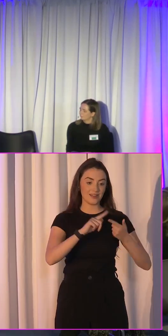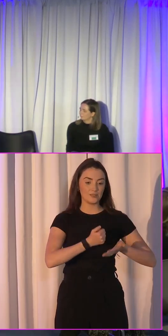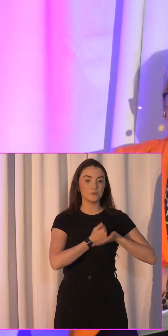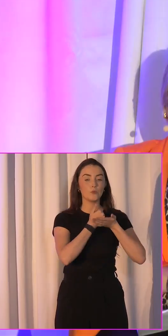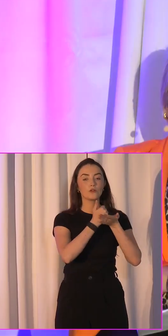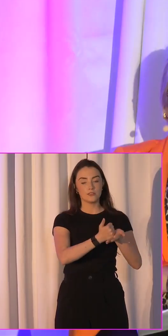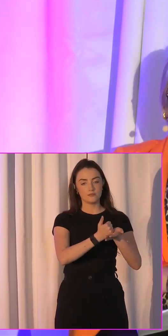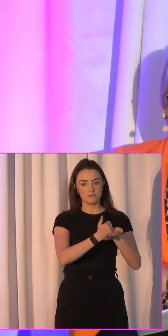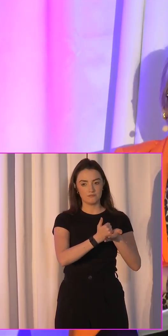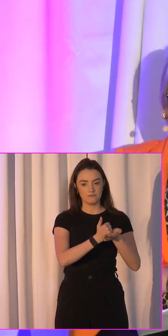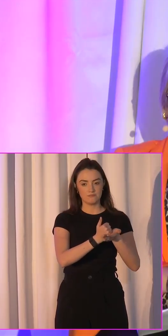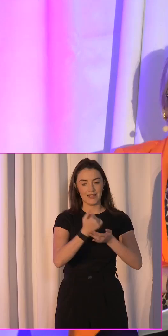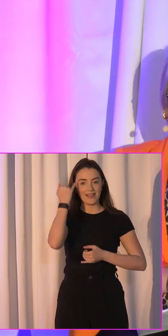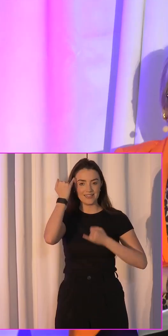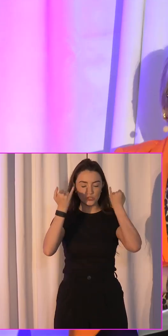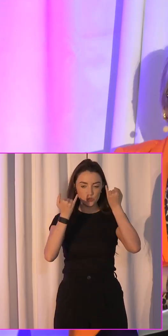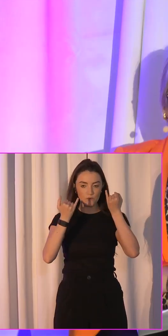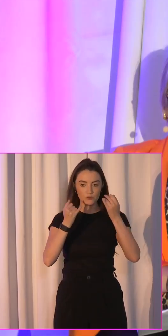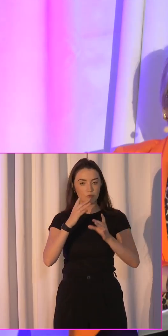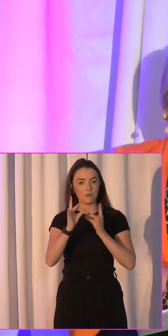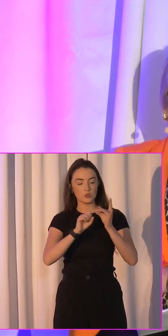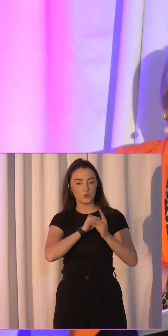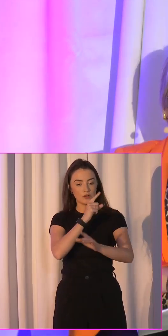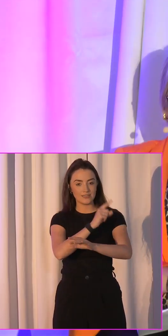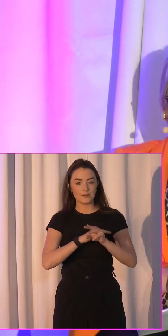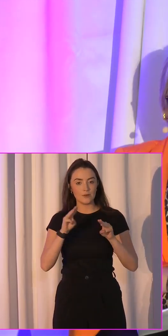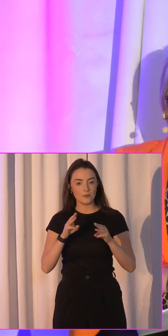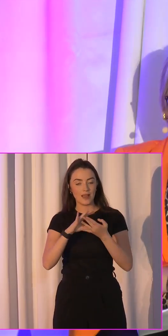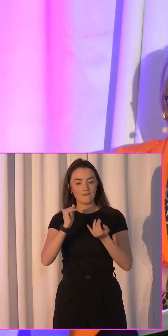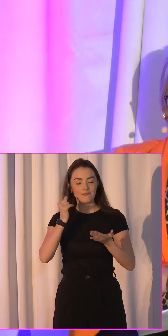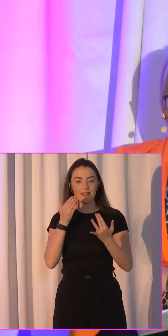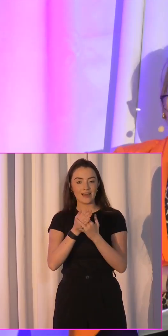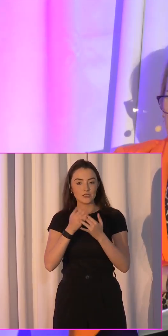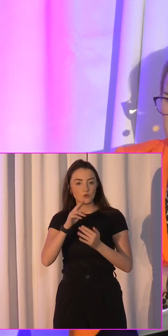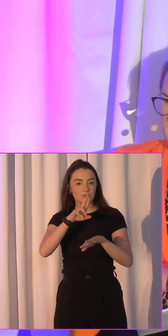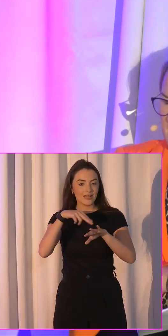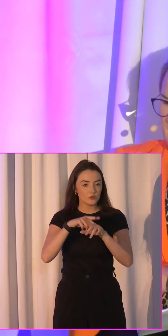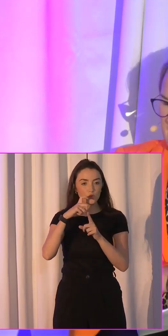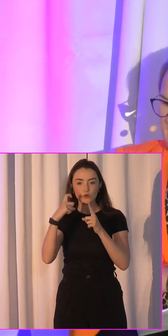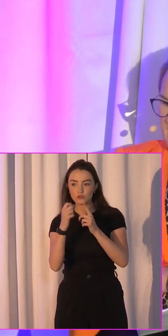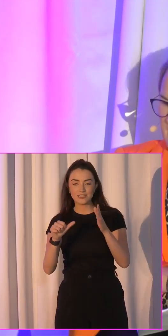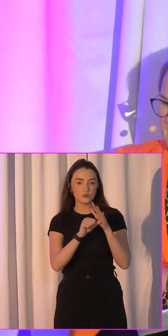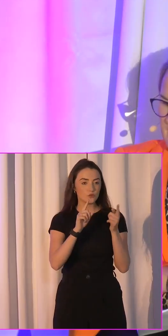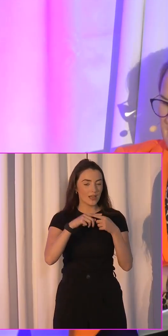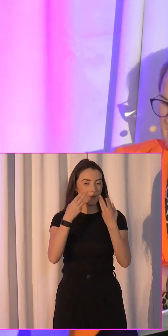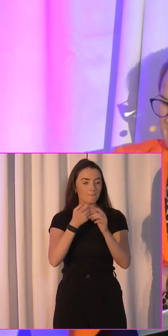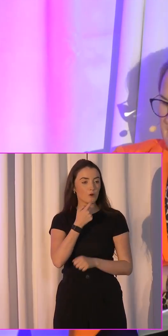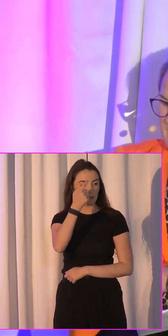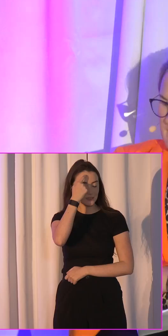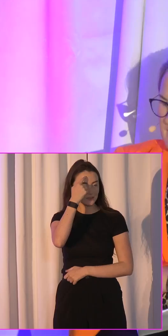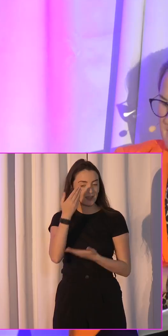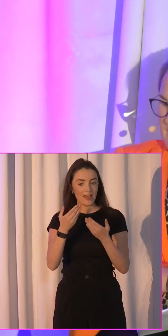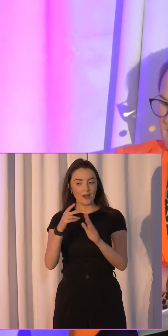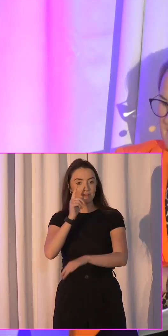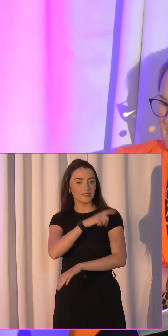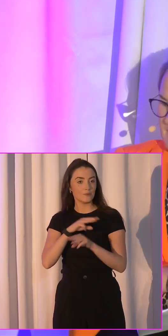supported, to initiatives to ensure disabled people have access to natural cultural institutions and monuments, through to how disabled